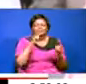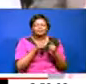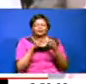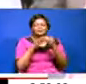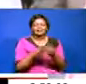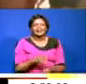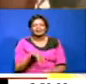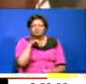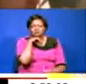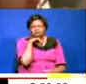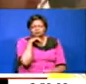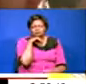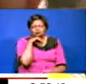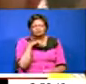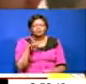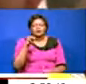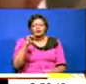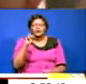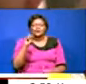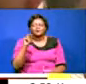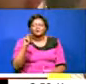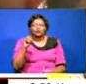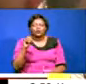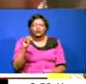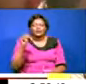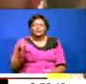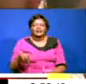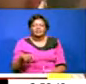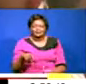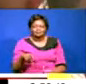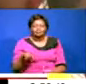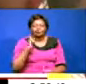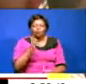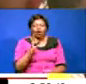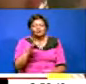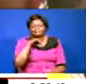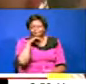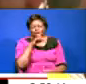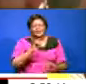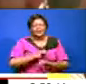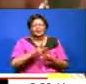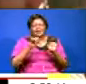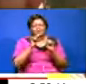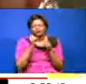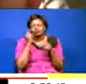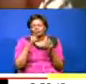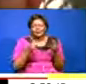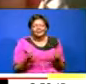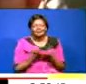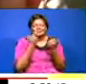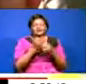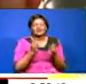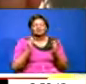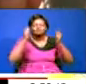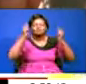Odinga. Mavoko MP Patrick Makau wants Raila Odinga to come clear on the end game of the rallies, while at the same time